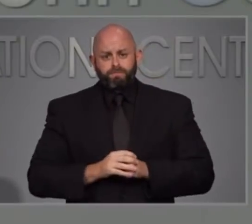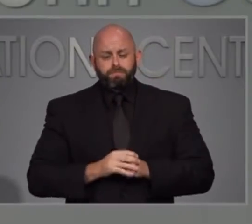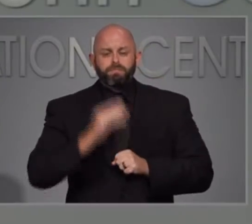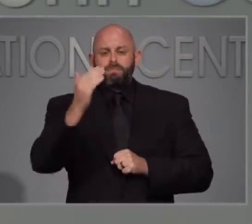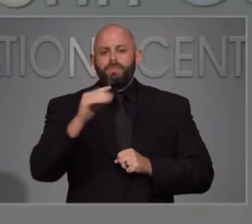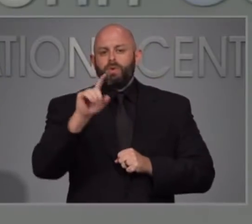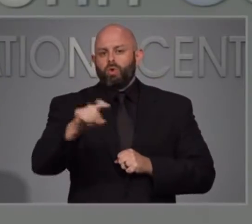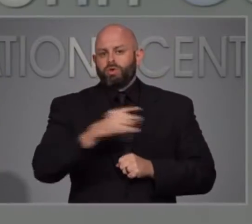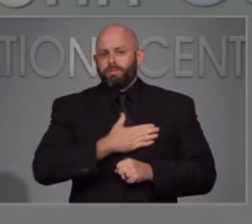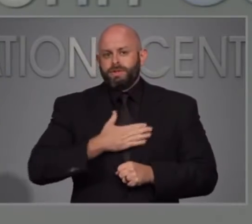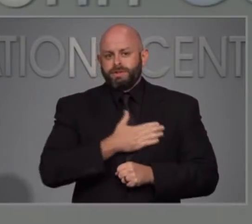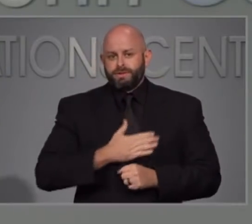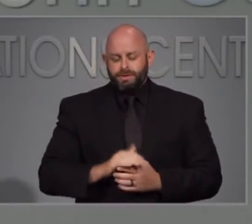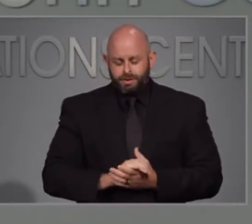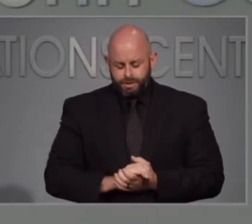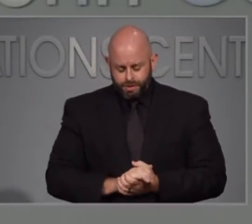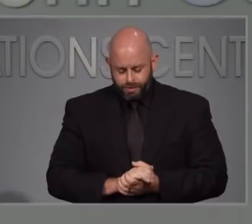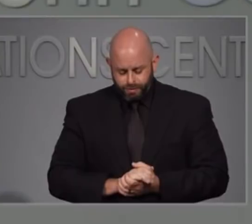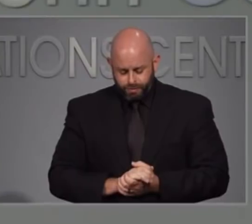Next question, please.